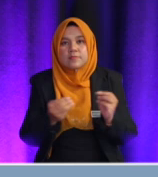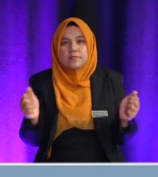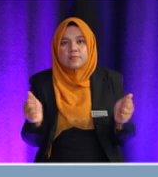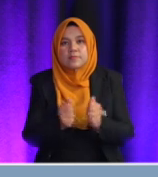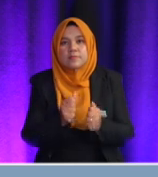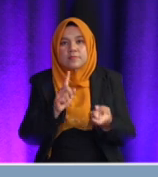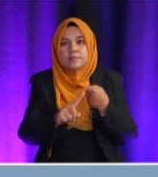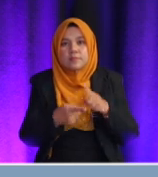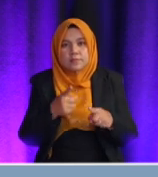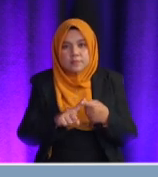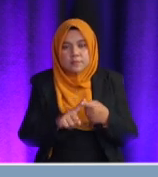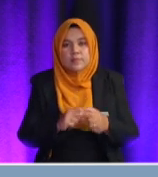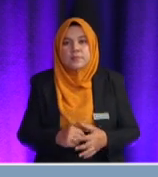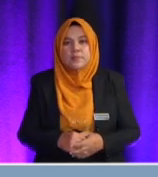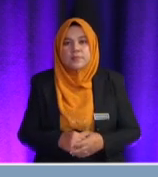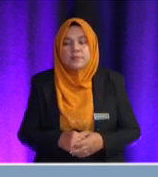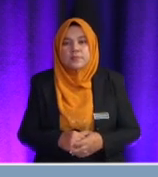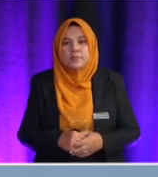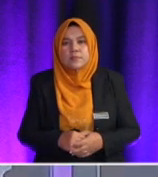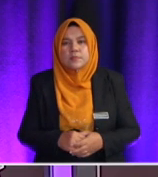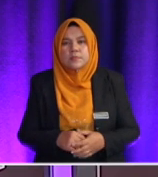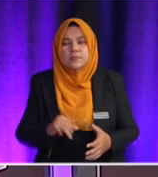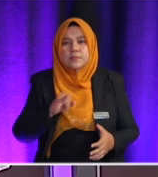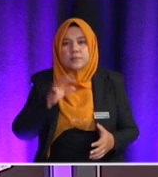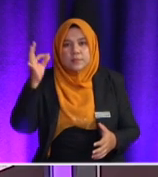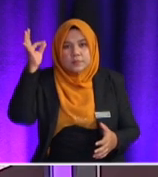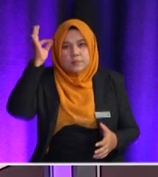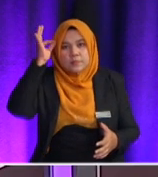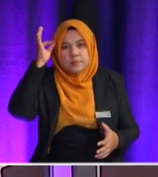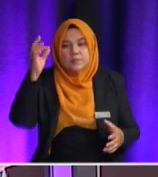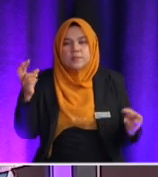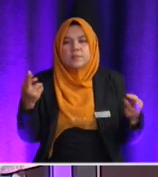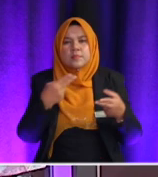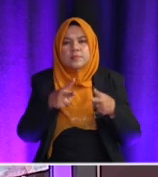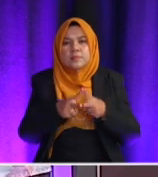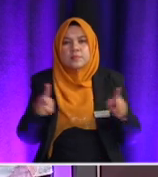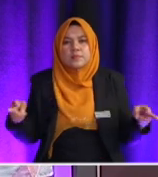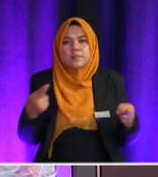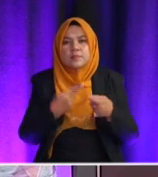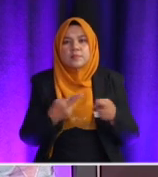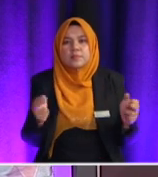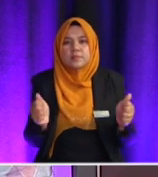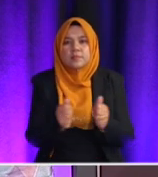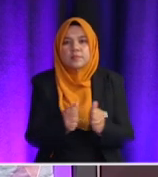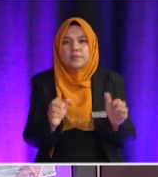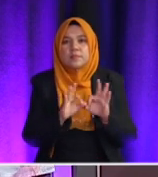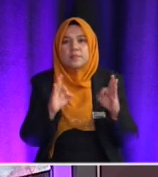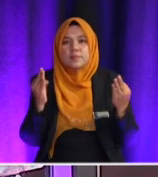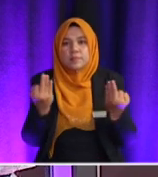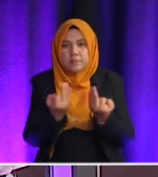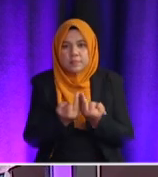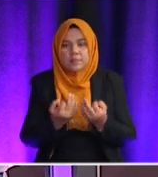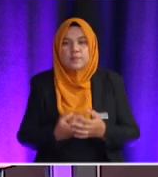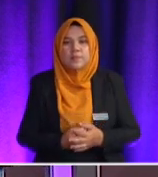That's why. I think she is very close with her family. I believe so. Yeah. It's her shoulder to cry on. Yeah.